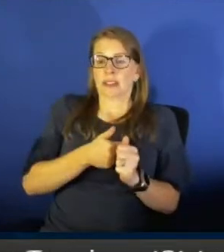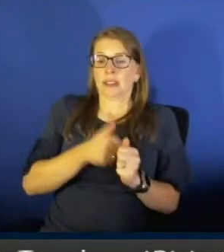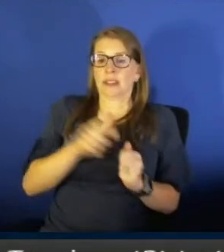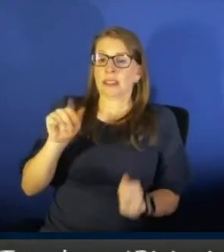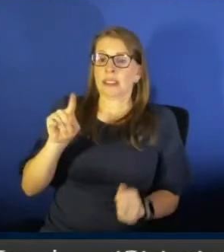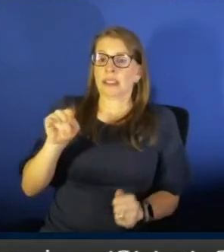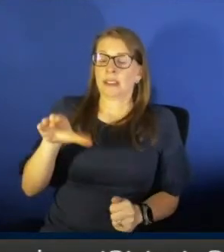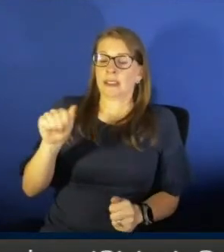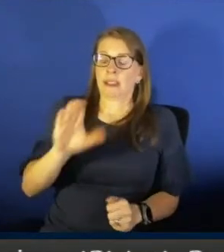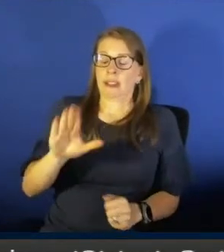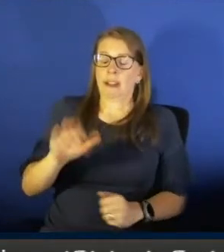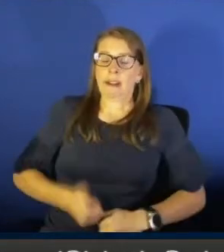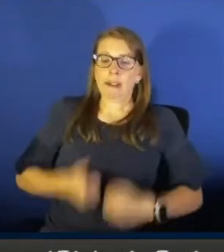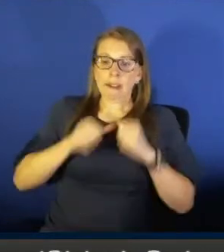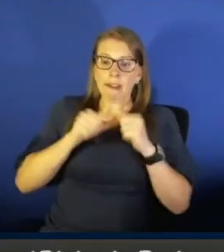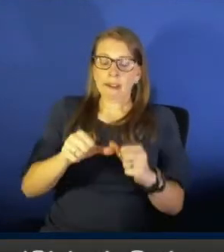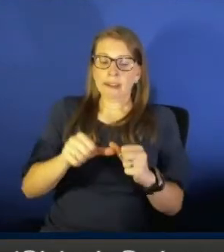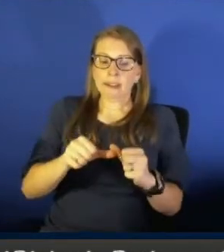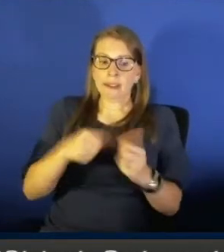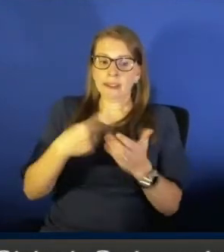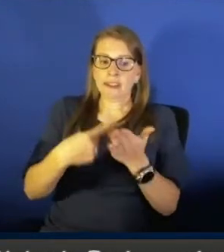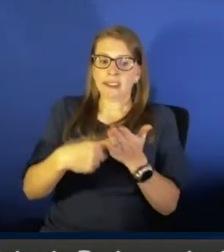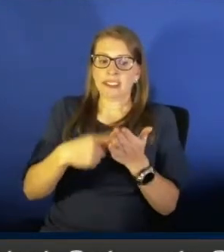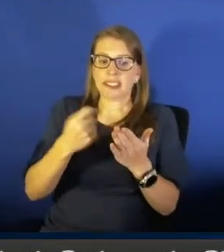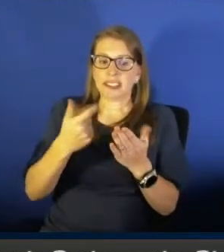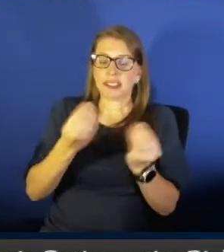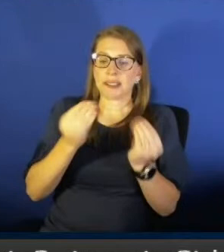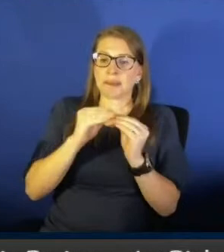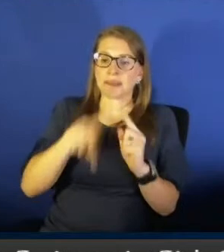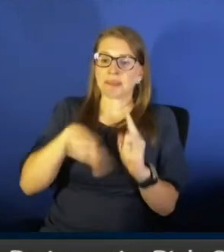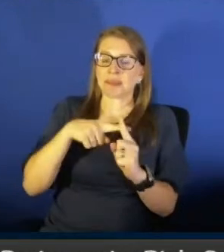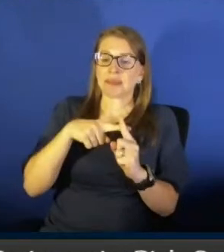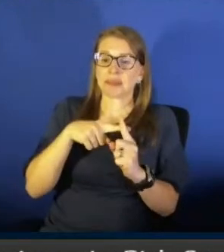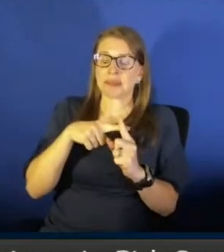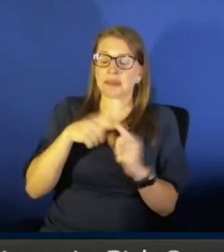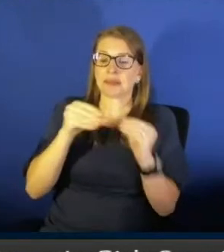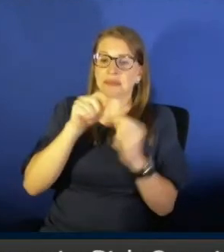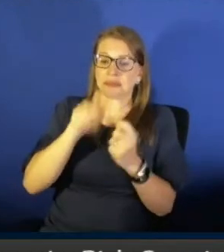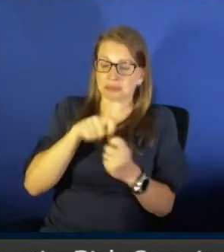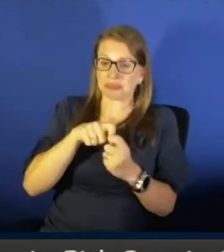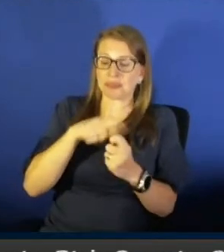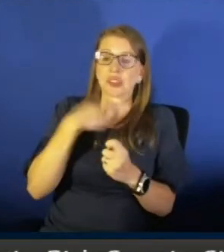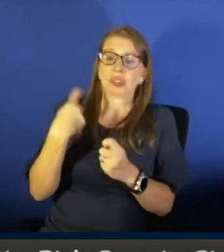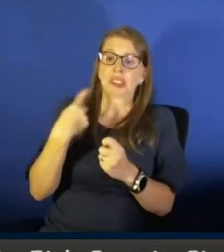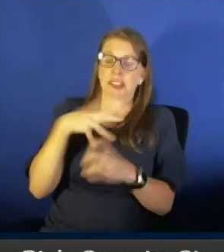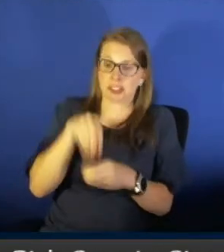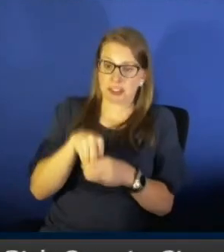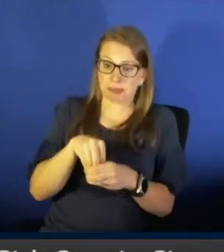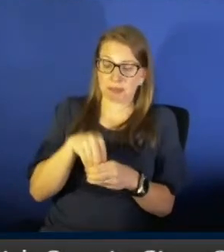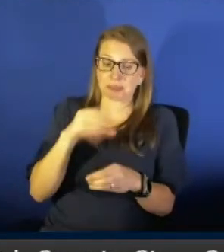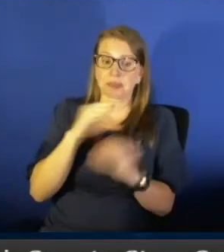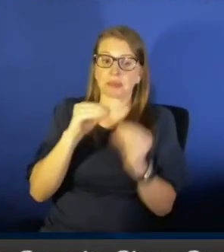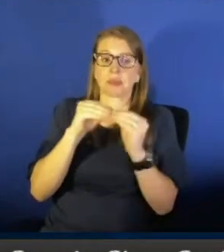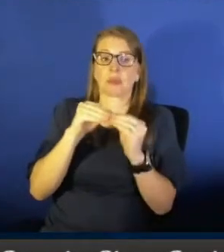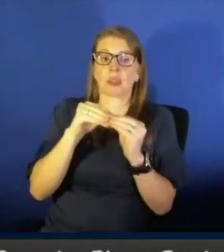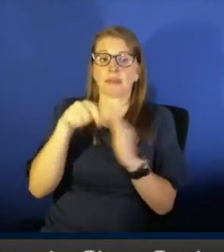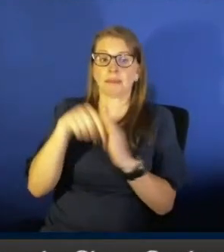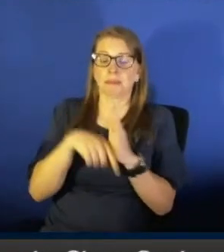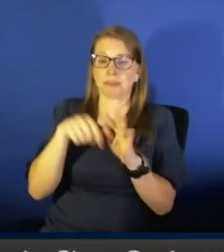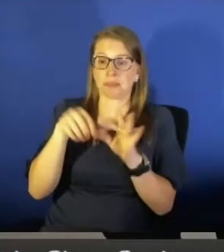and just talk a little bit more about some of the, more specifically, the risk involved and some more details about Leticia's case.